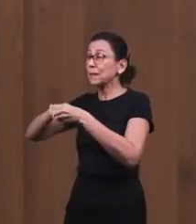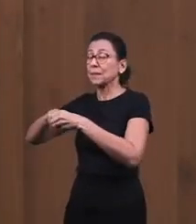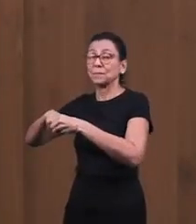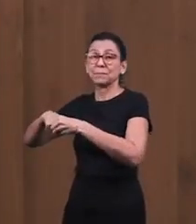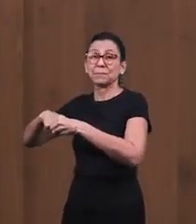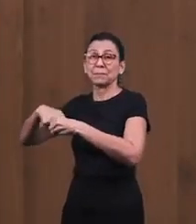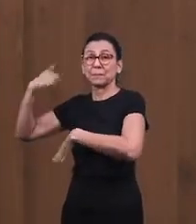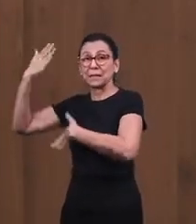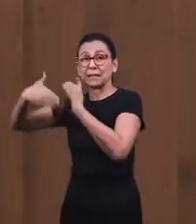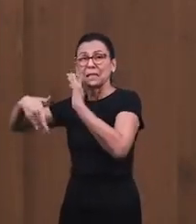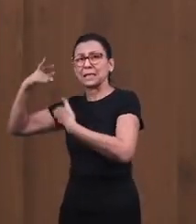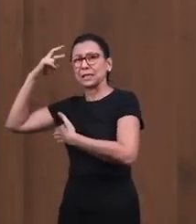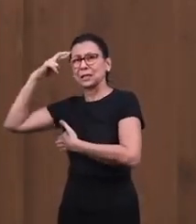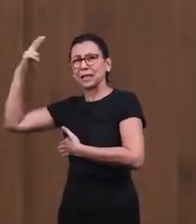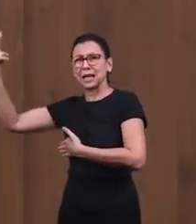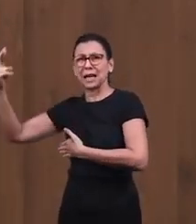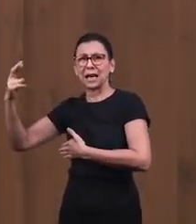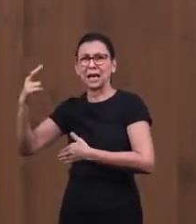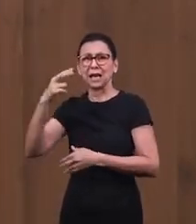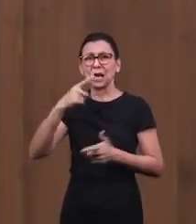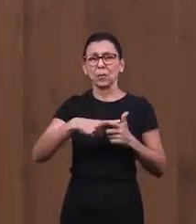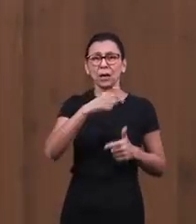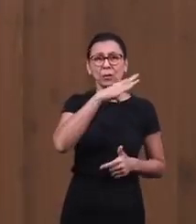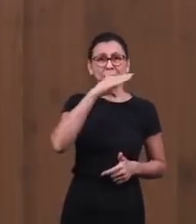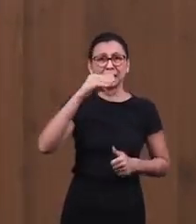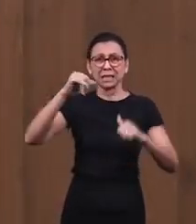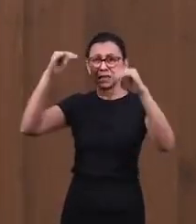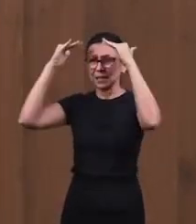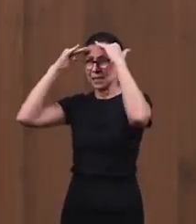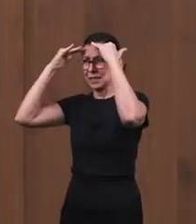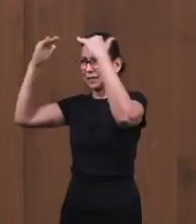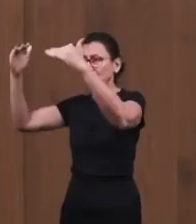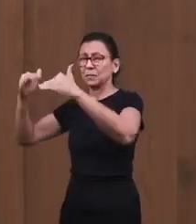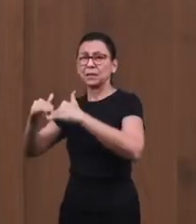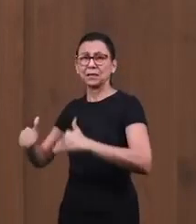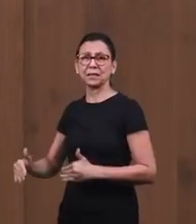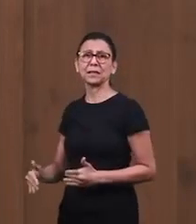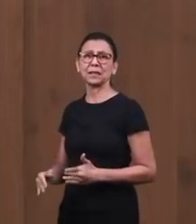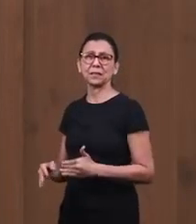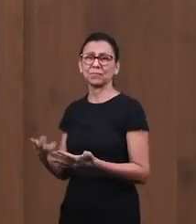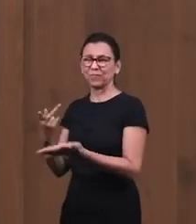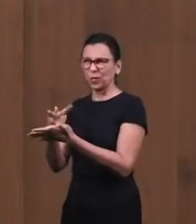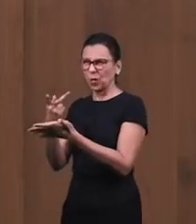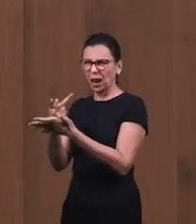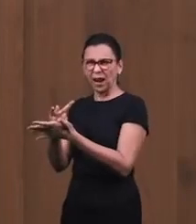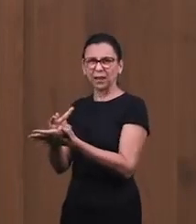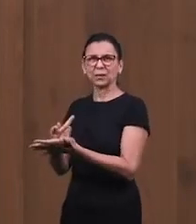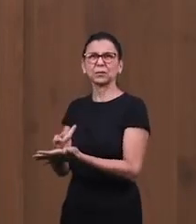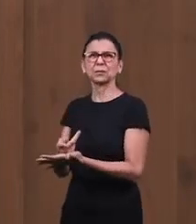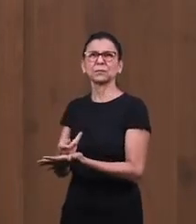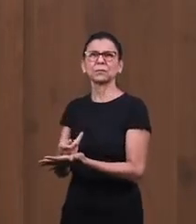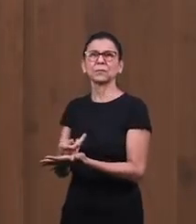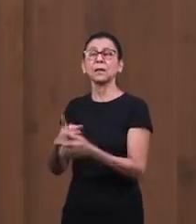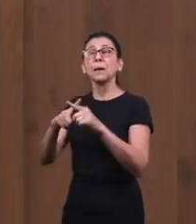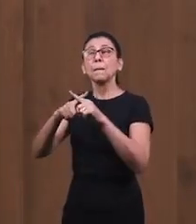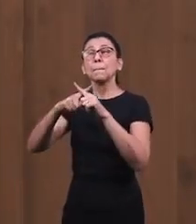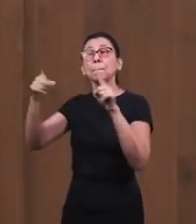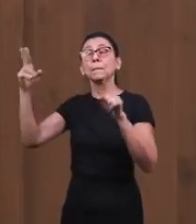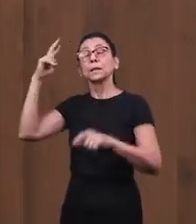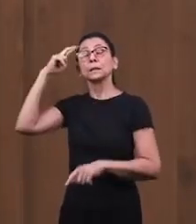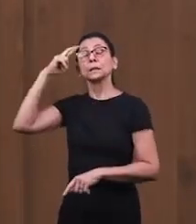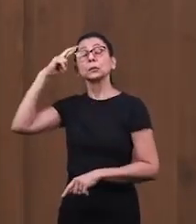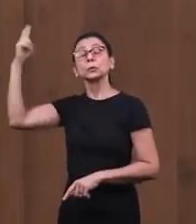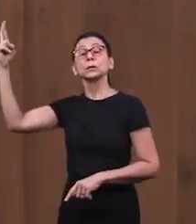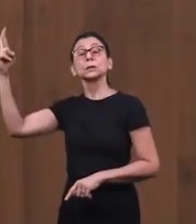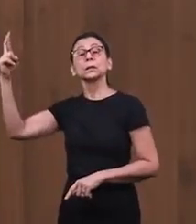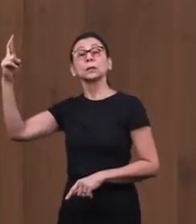attracted. They made a mistake, they disobeyed the Lord, and they're far away from the Lord. But they were called.